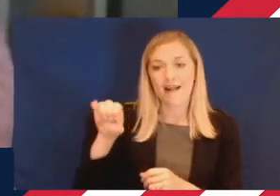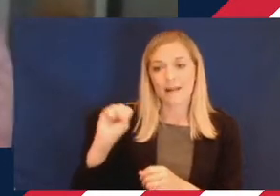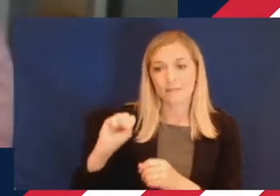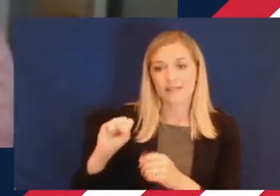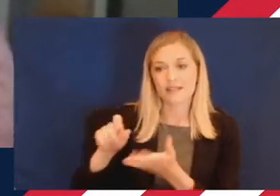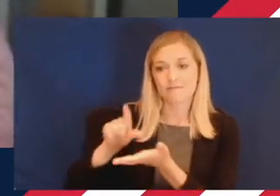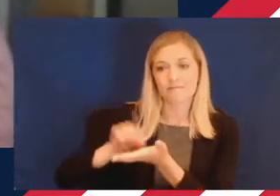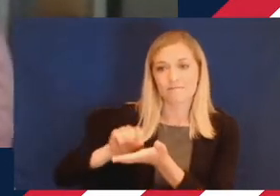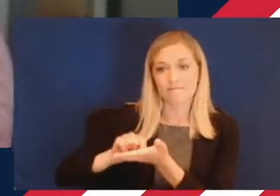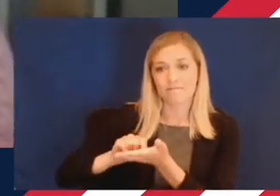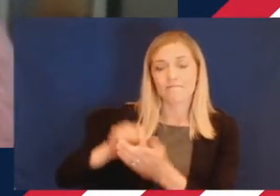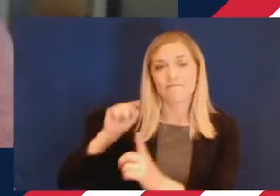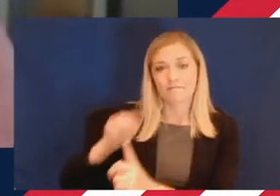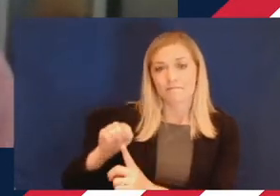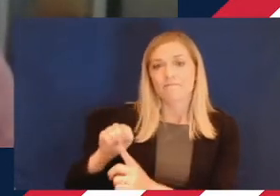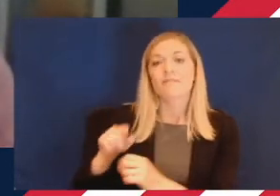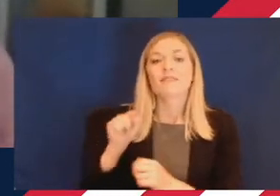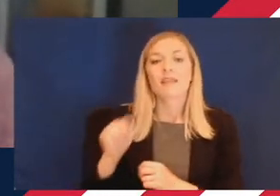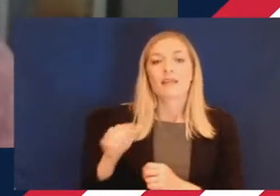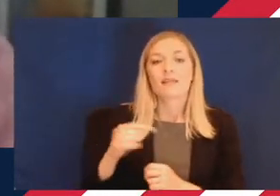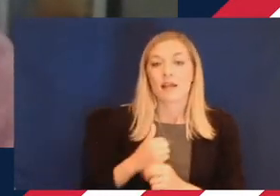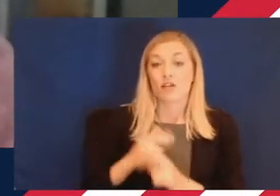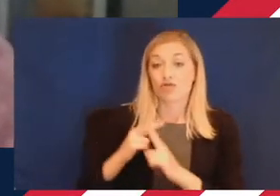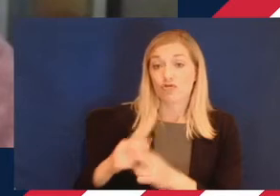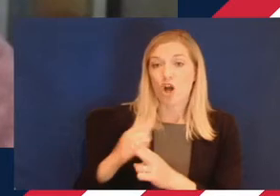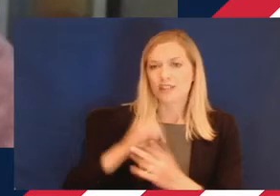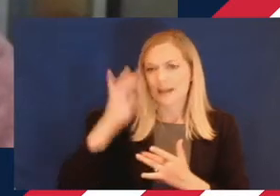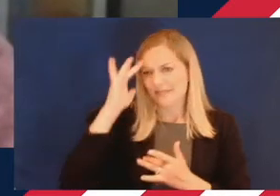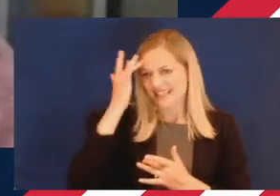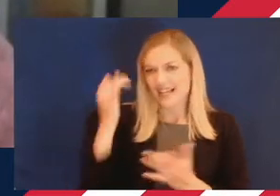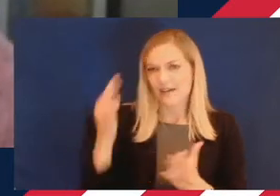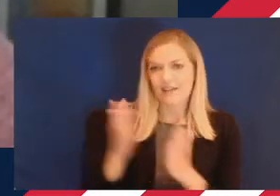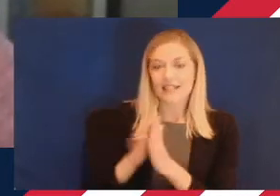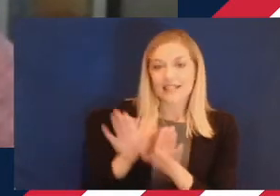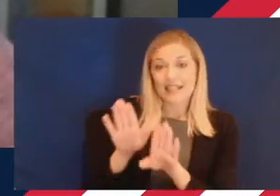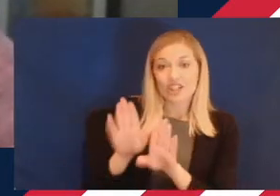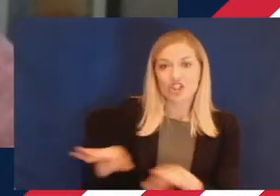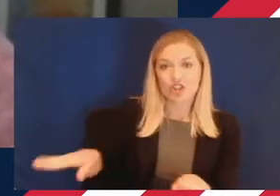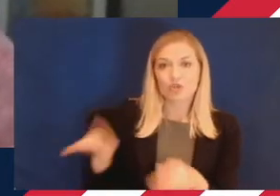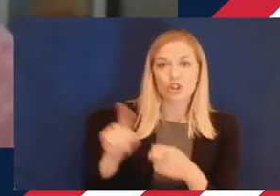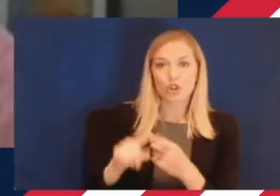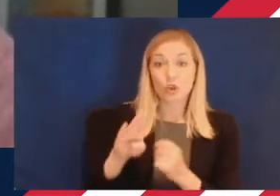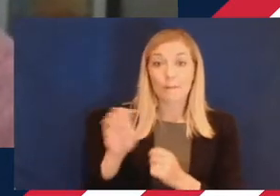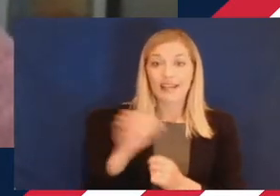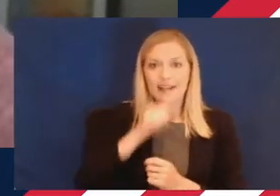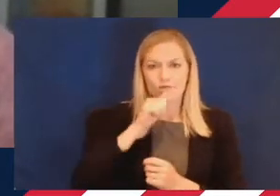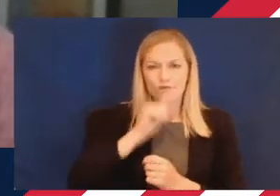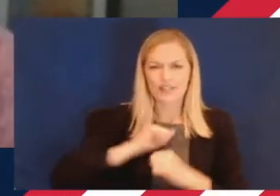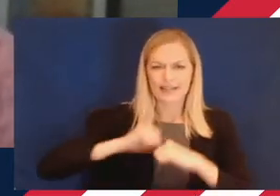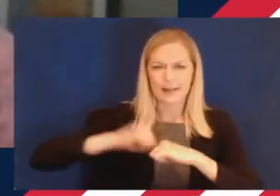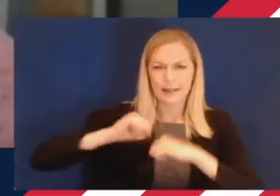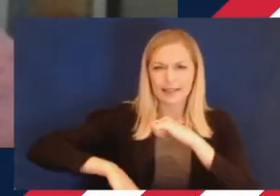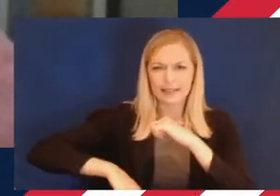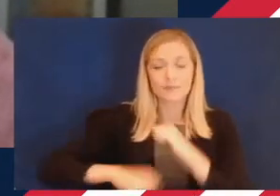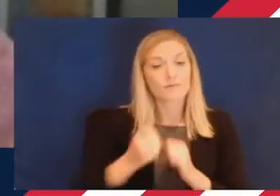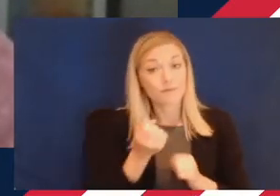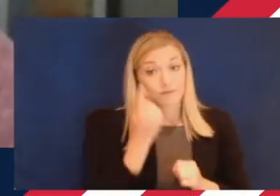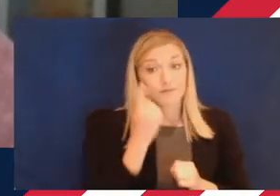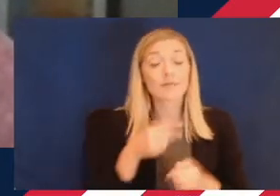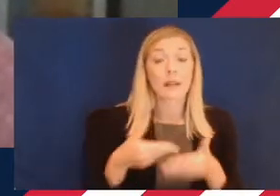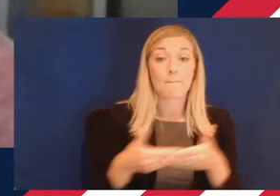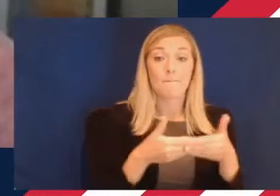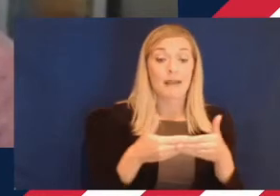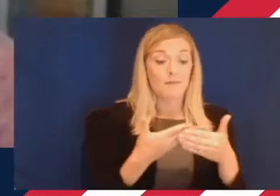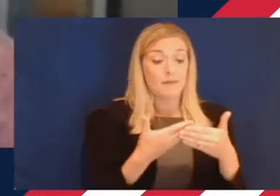Be Resilient. So a baby born in Flint, Michigan, where I'm a pediatrician, is likely to live almost 20